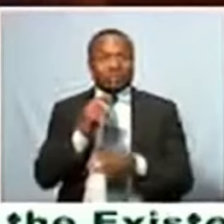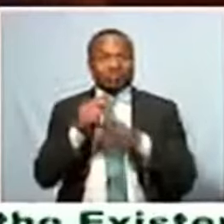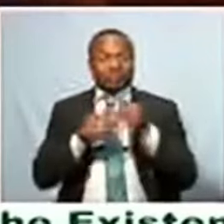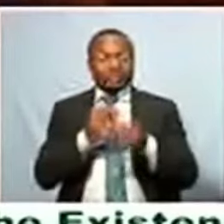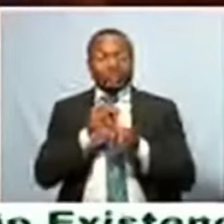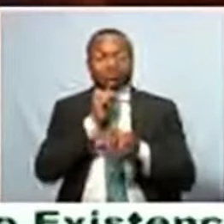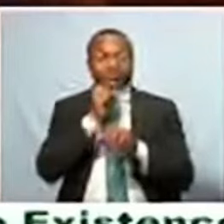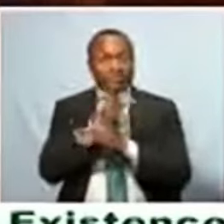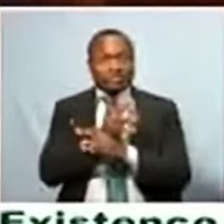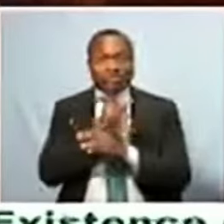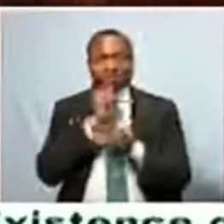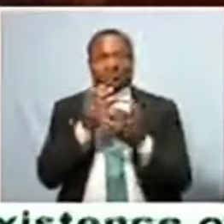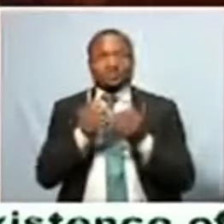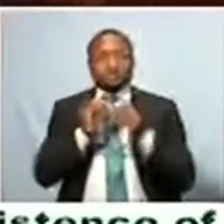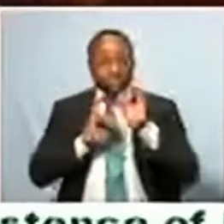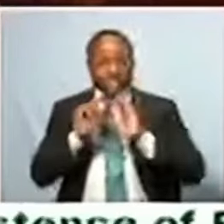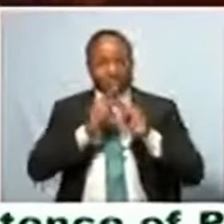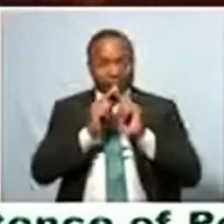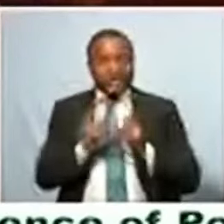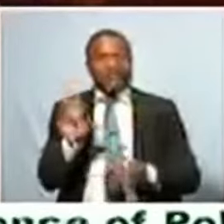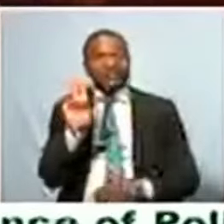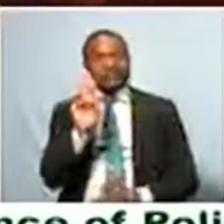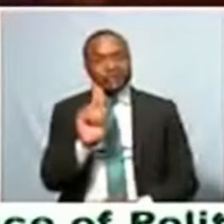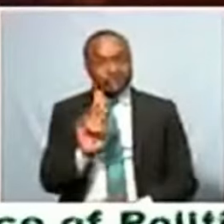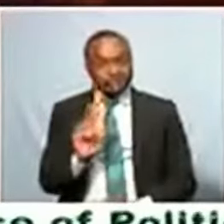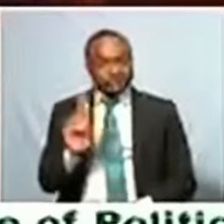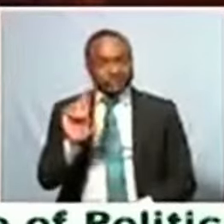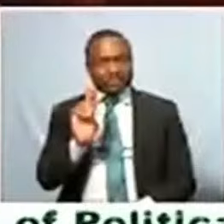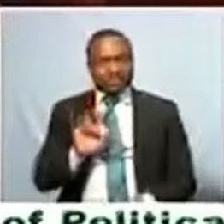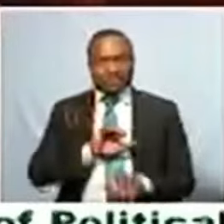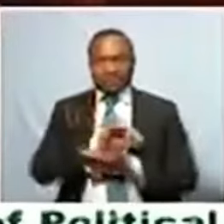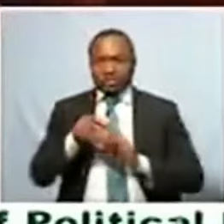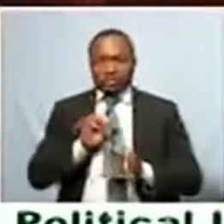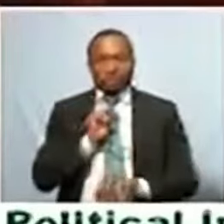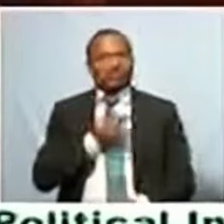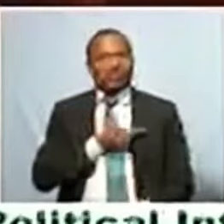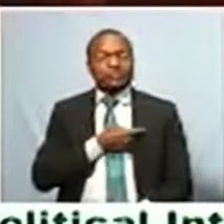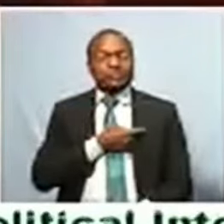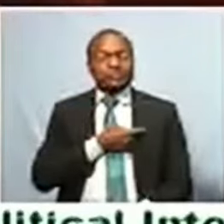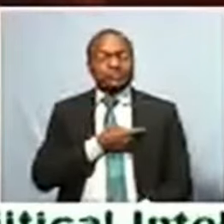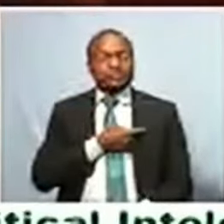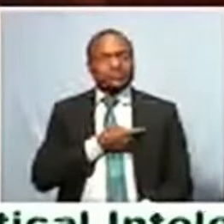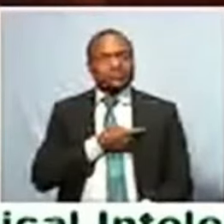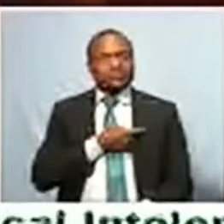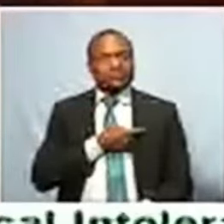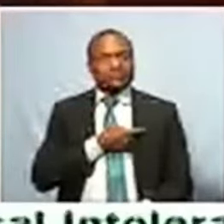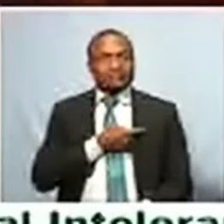to debate, but he's using all of us